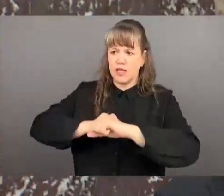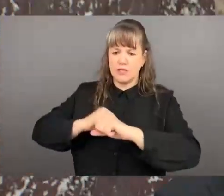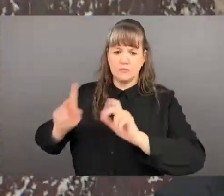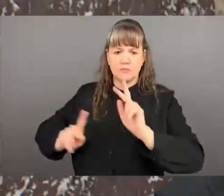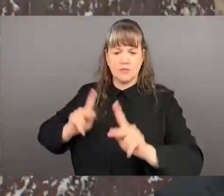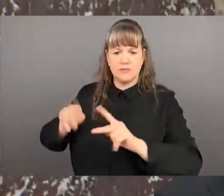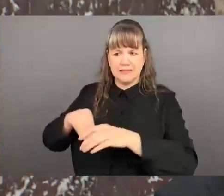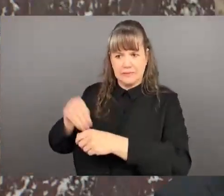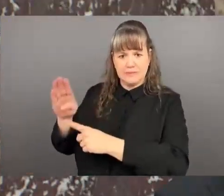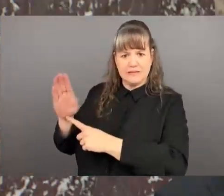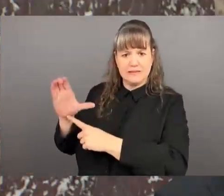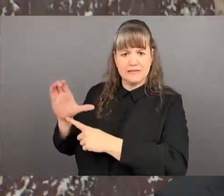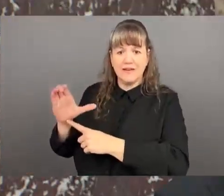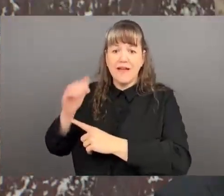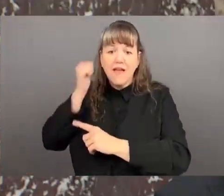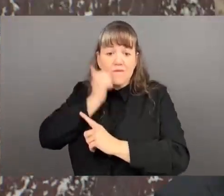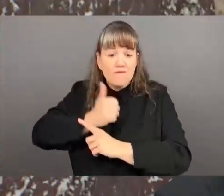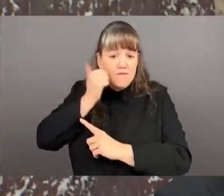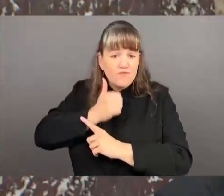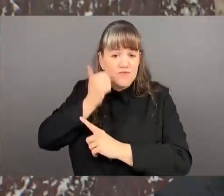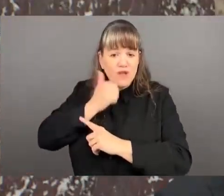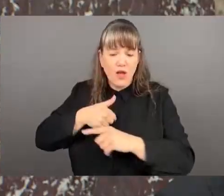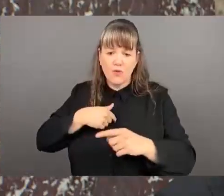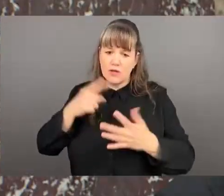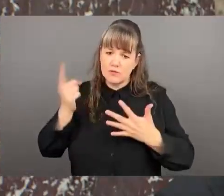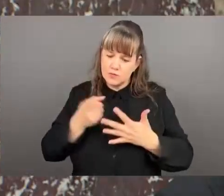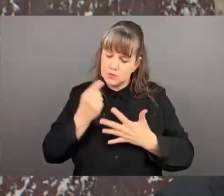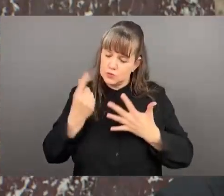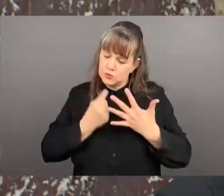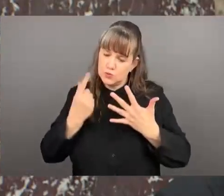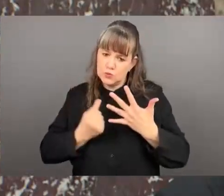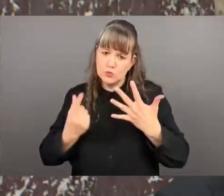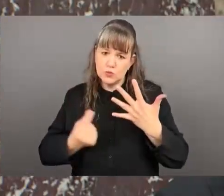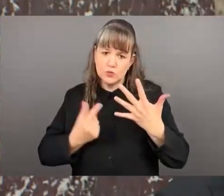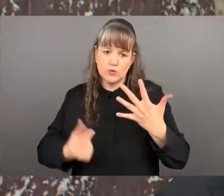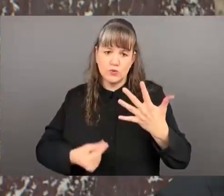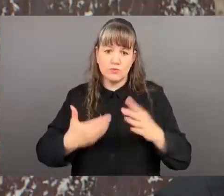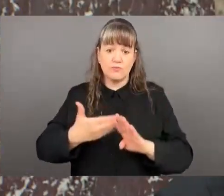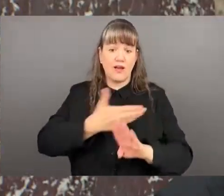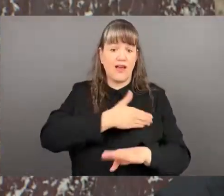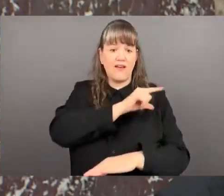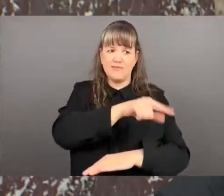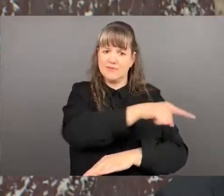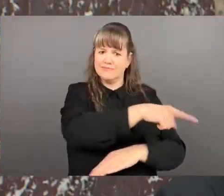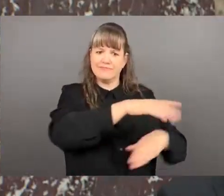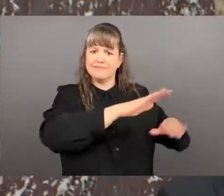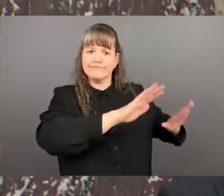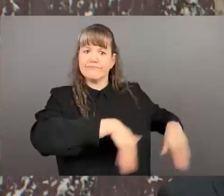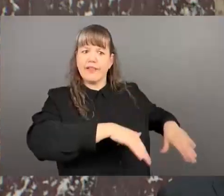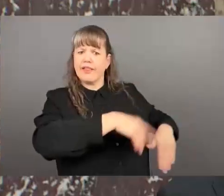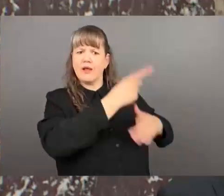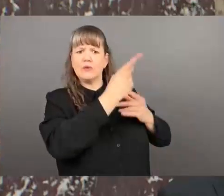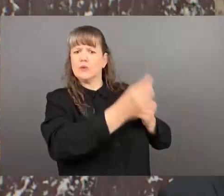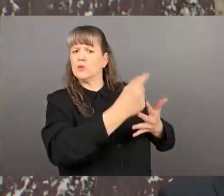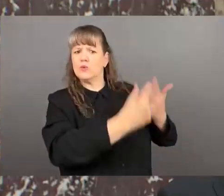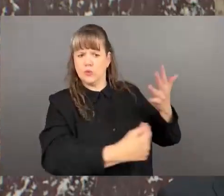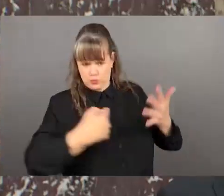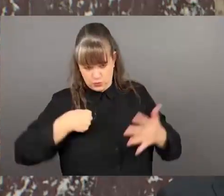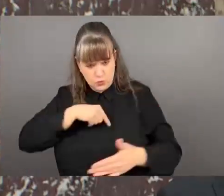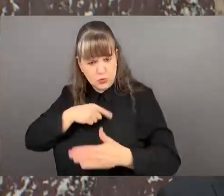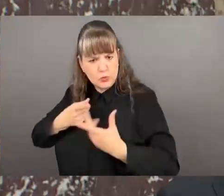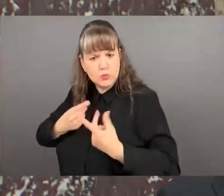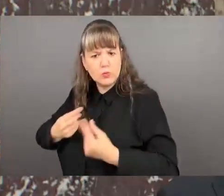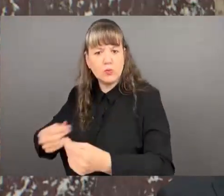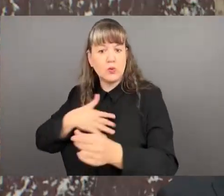taking actions here that the prior government did not take. As a matter of fact, we're catching up with some of the things that you still